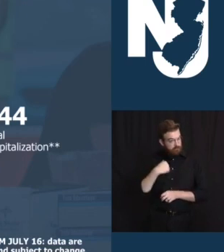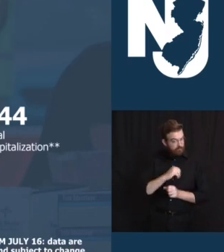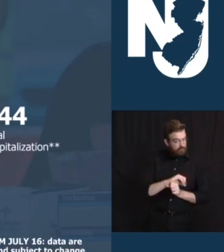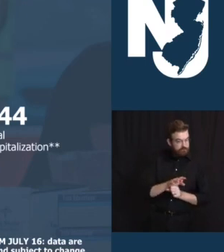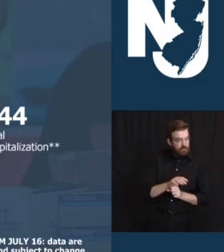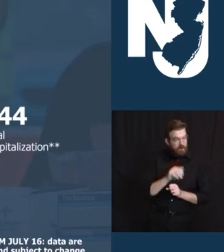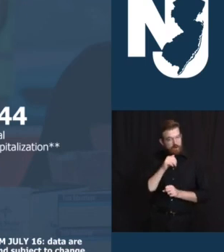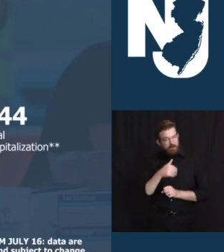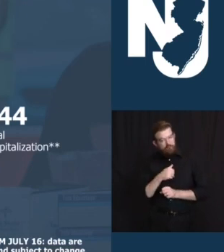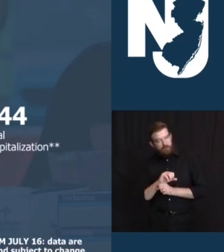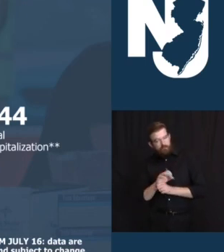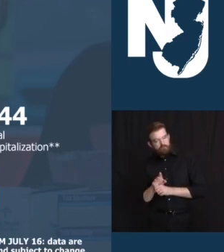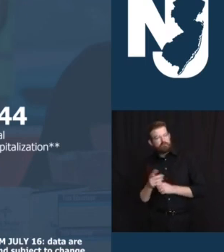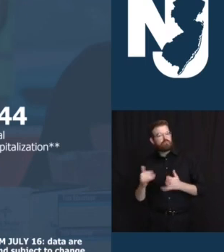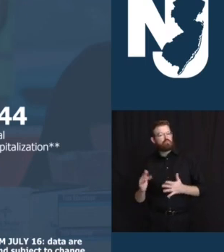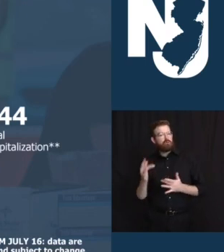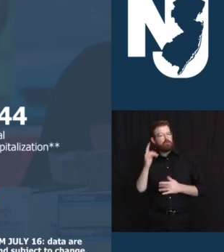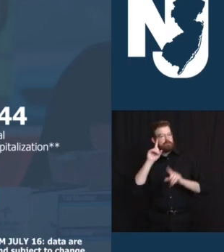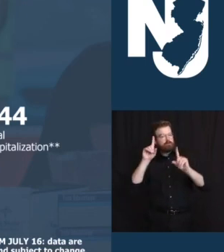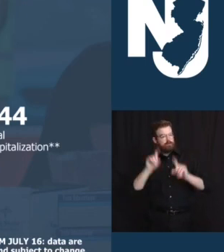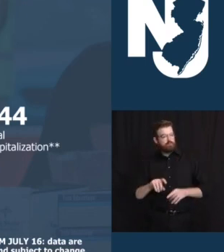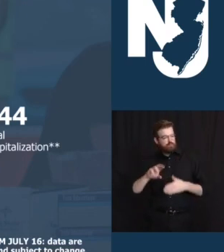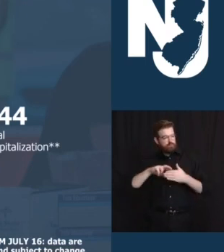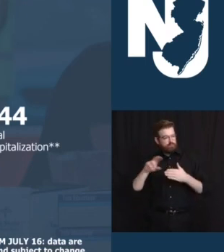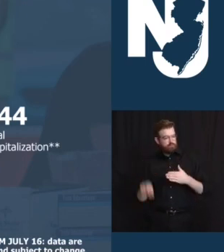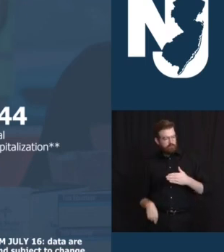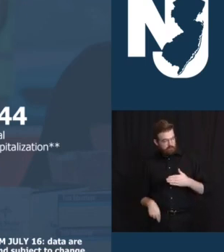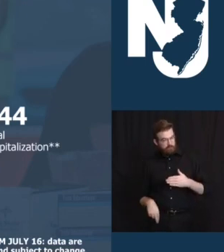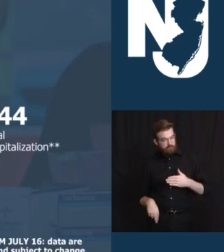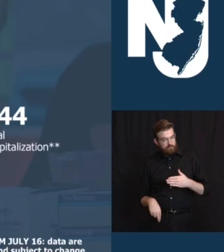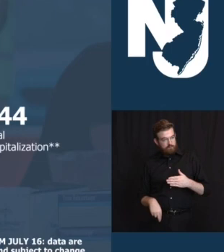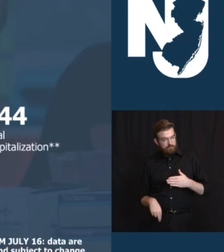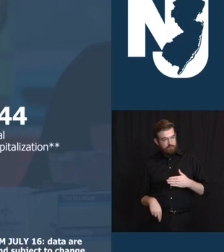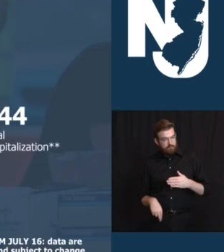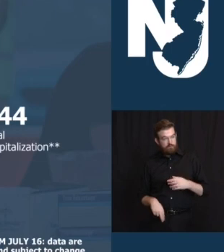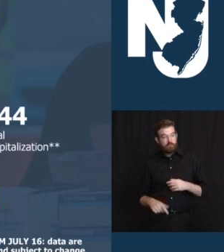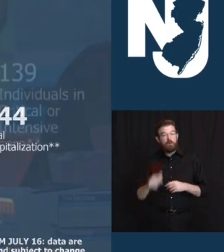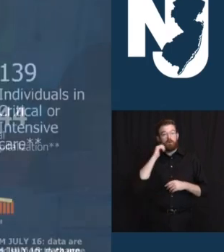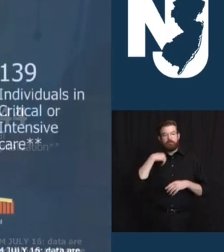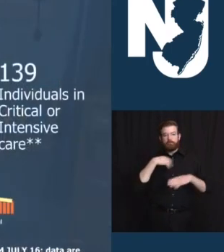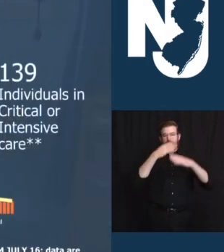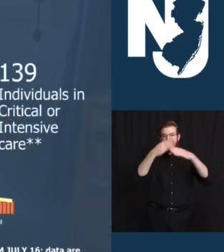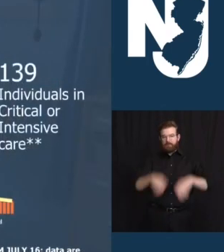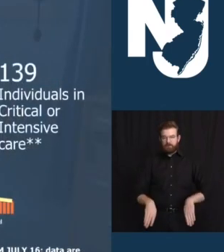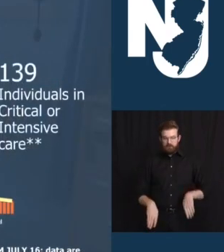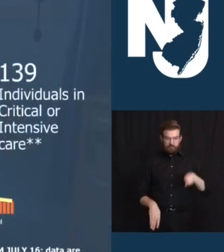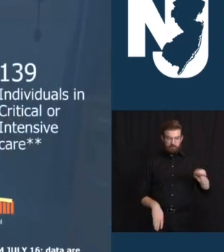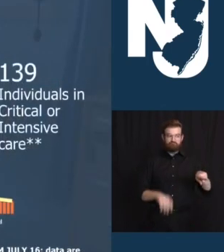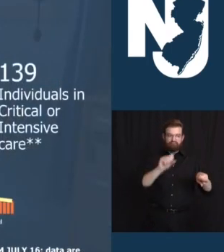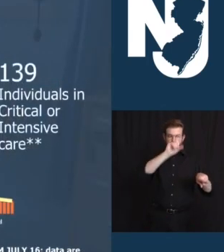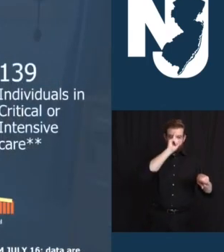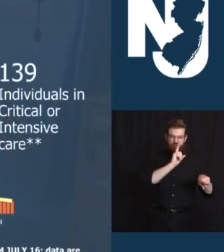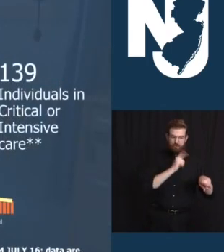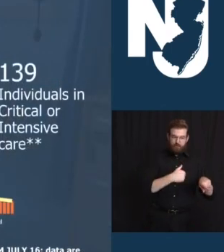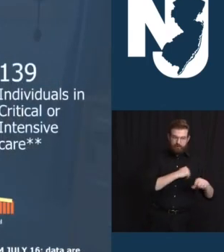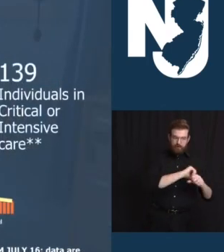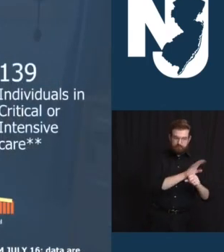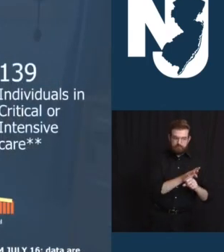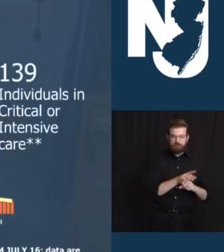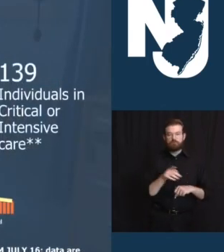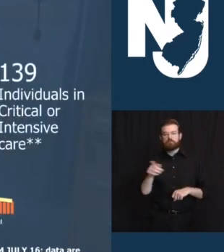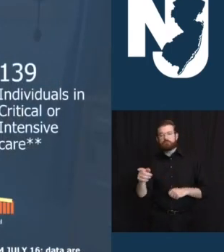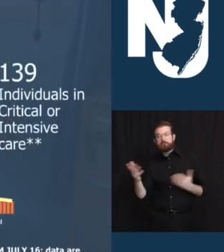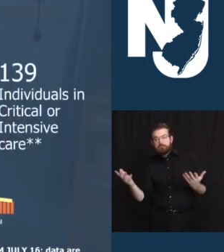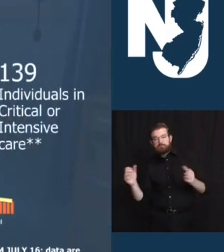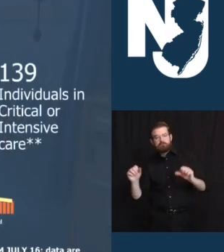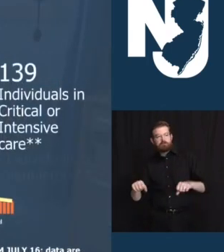results. And we'll start to break that out, I think, every day for folks, right? The number of patients requiring intensive care was